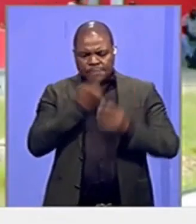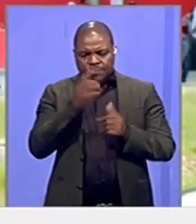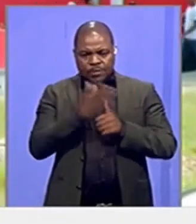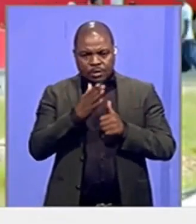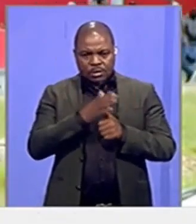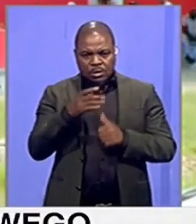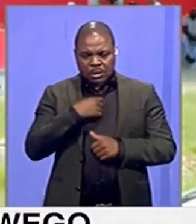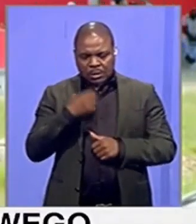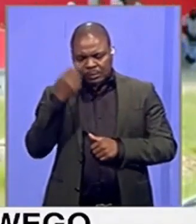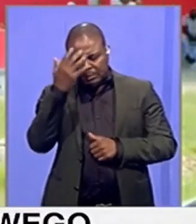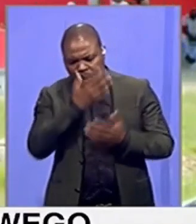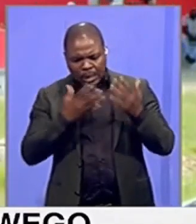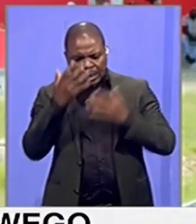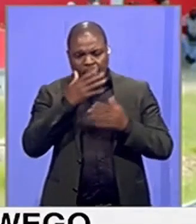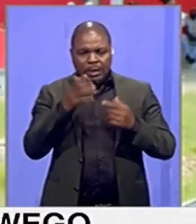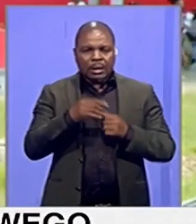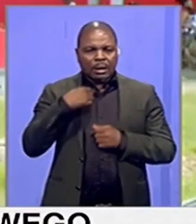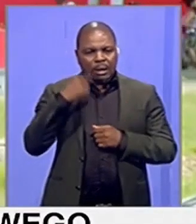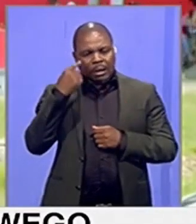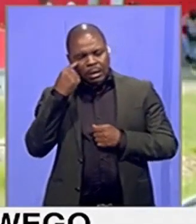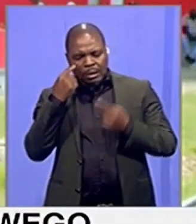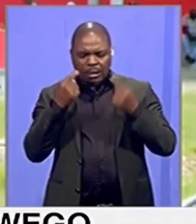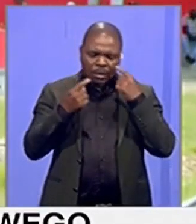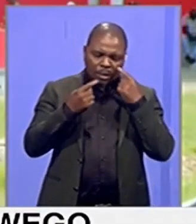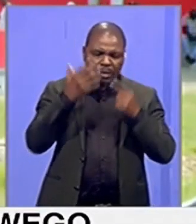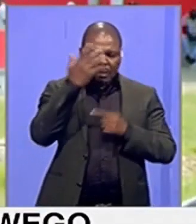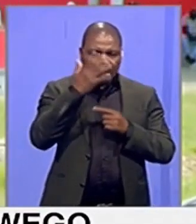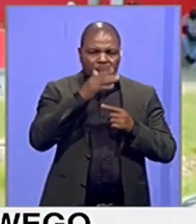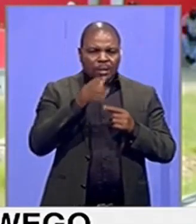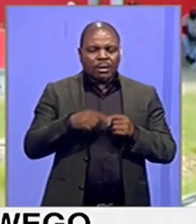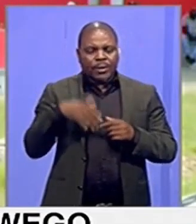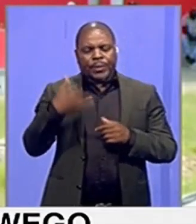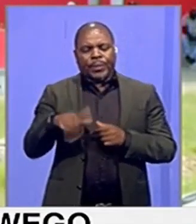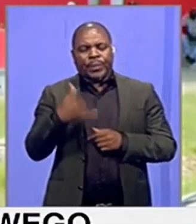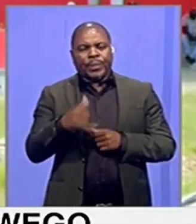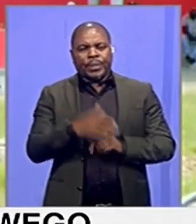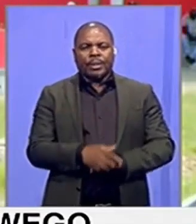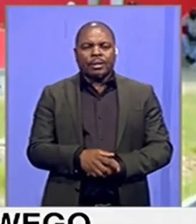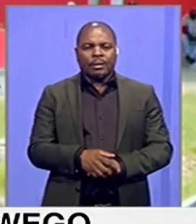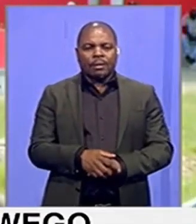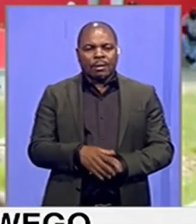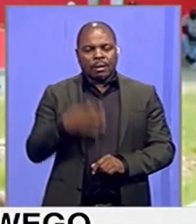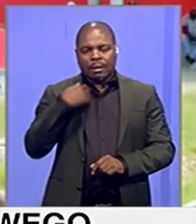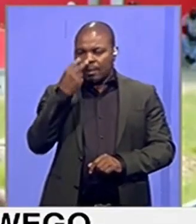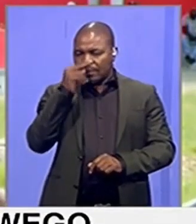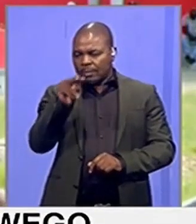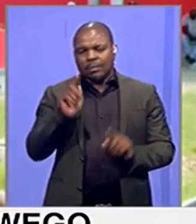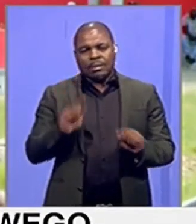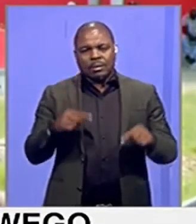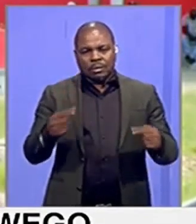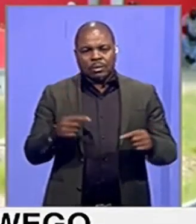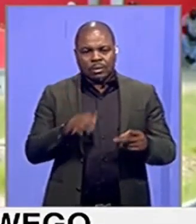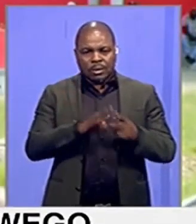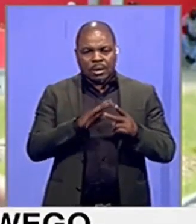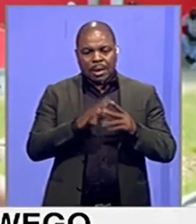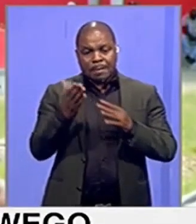kwa leihlo la bohloko peine ka metšhabela ka moki ambile jalo ke thoma kwa bohloko a ke sa bona ambile ka